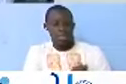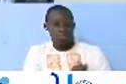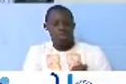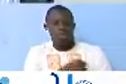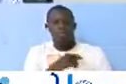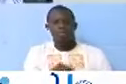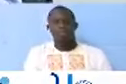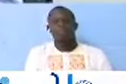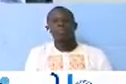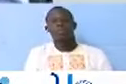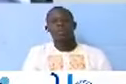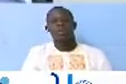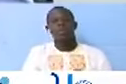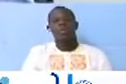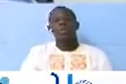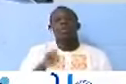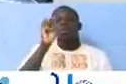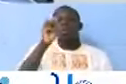The t-shirt,